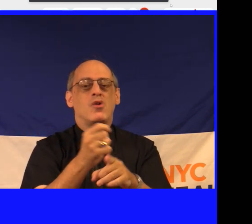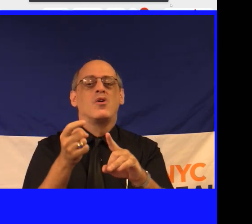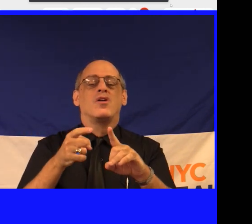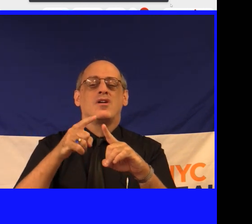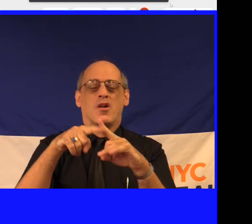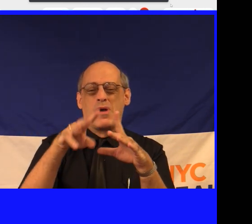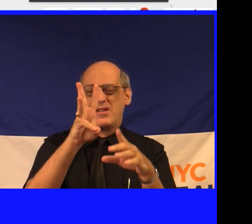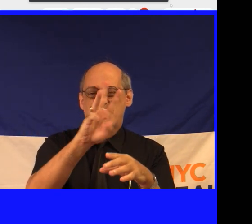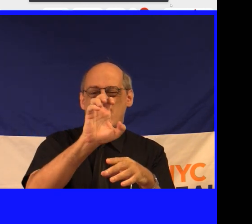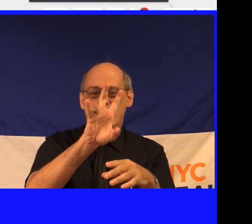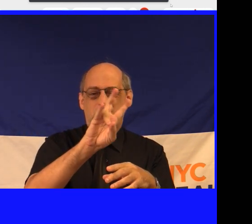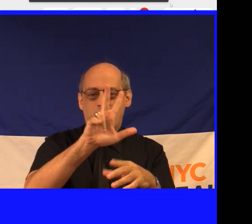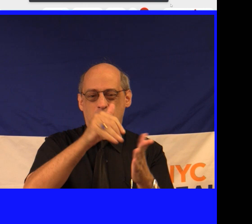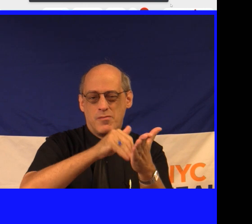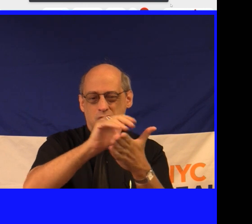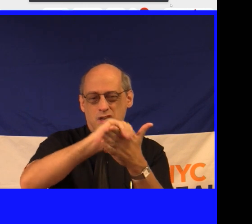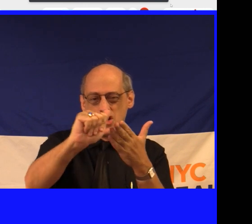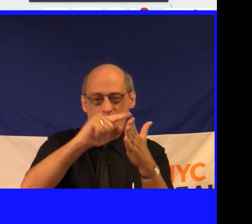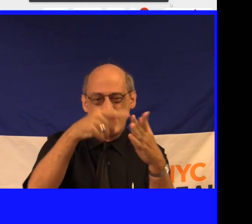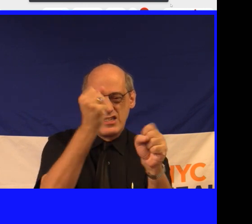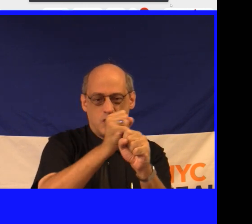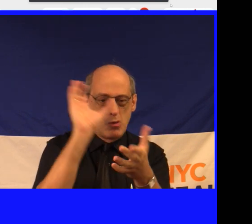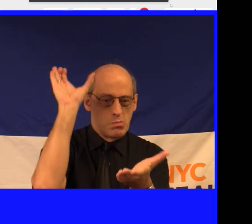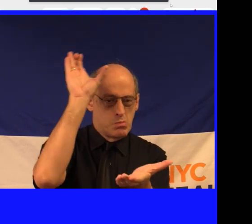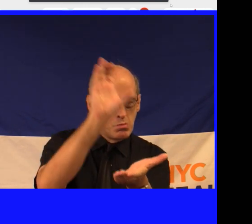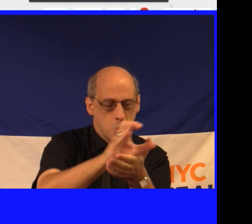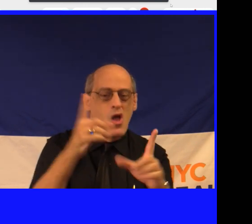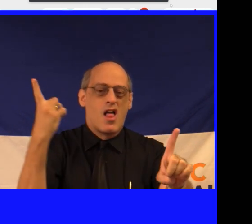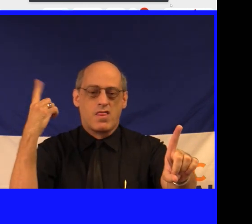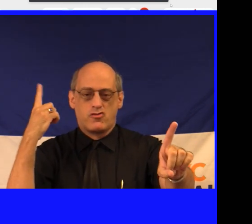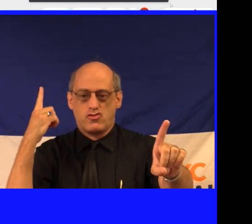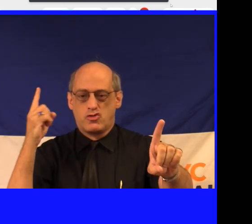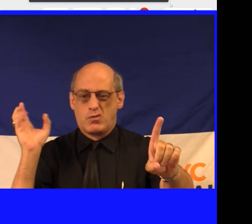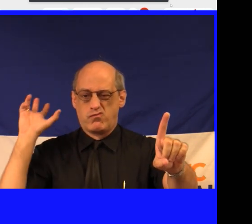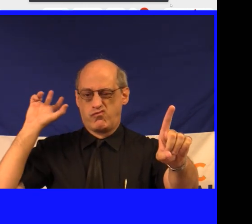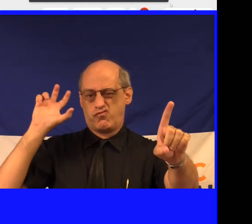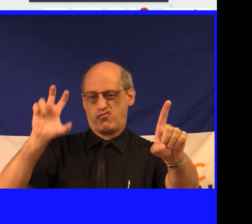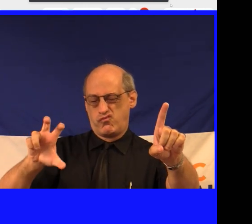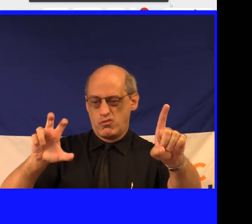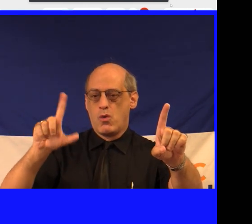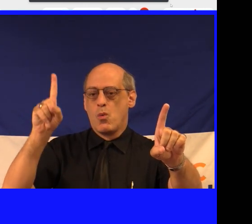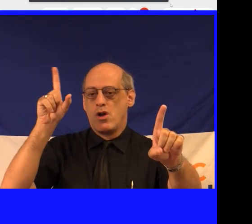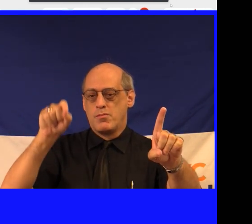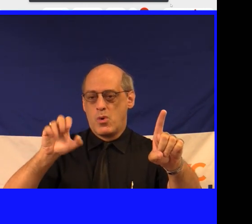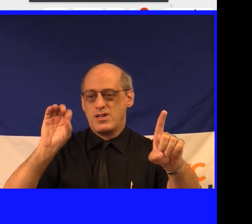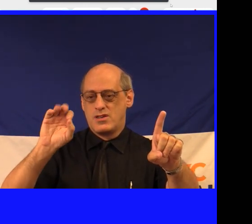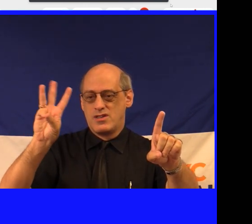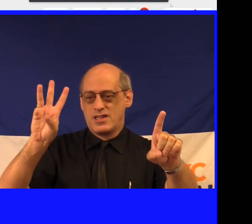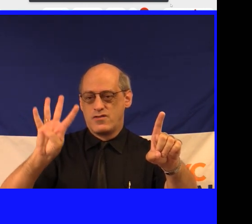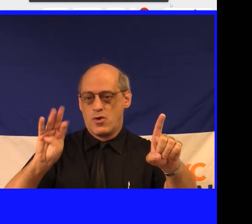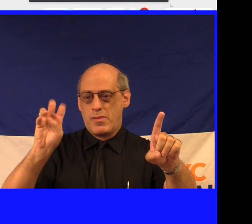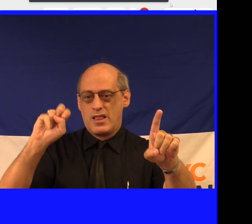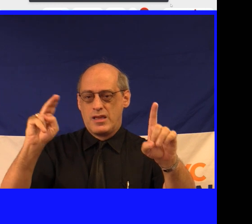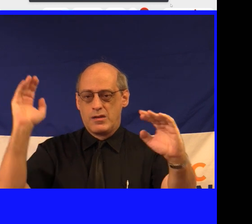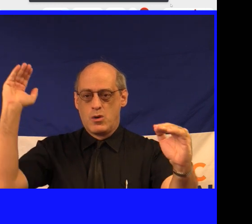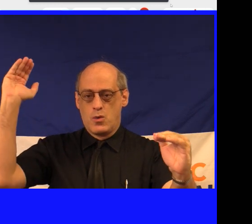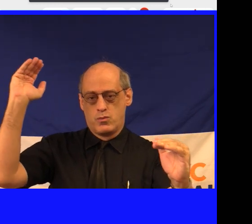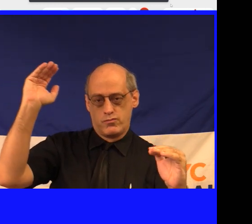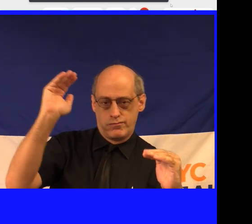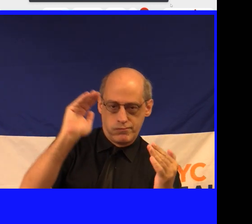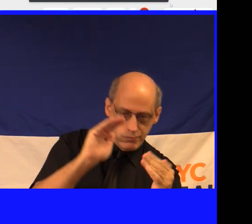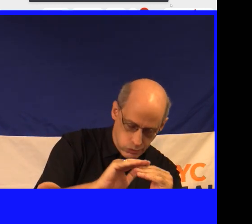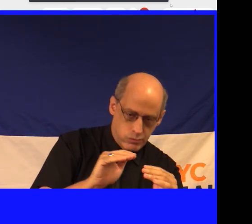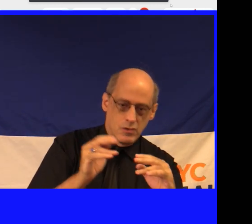$673 million for FY20 versus a reported figure for prior year of $1.064 billion. And that